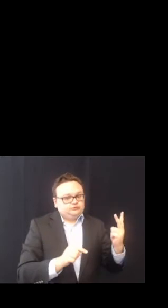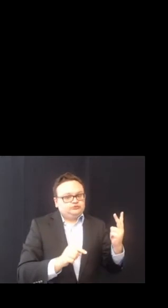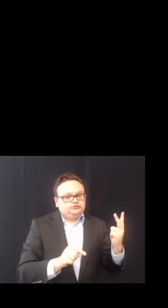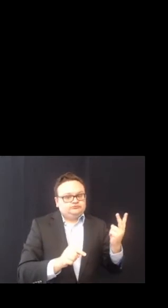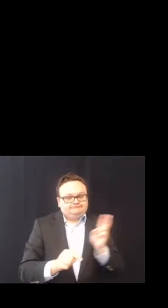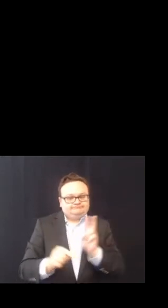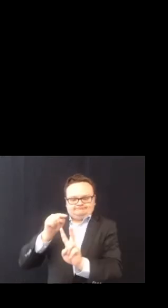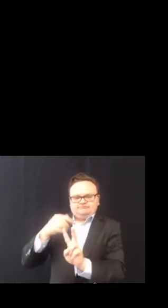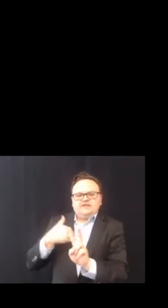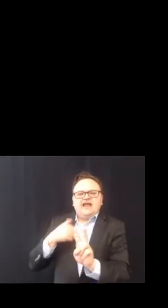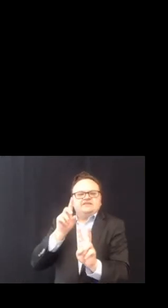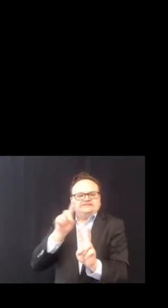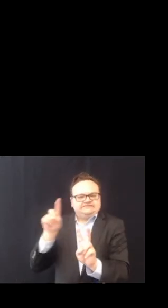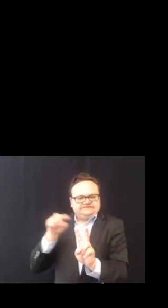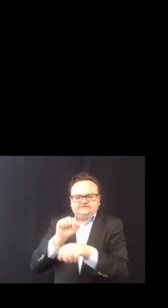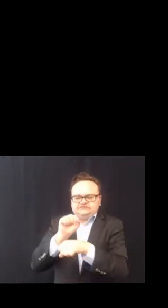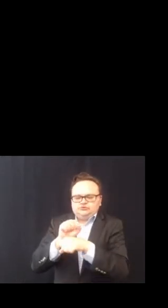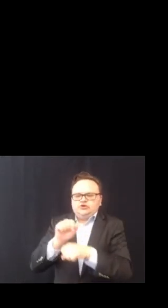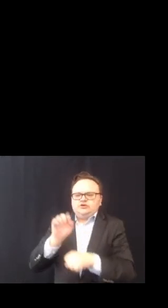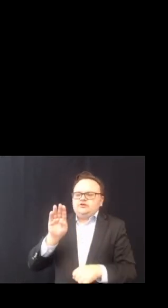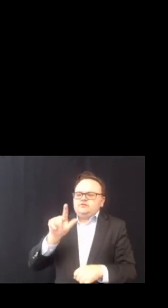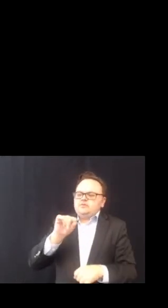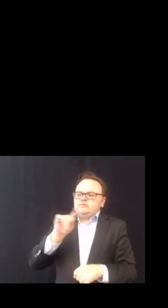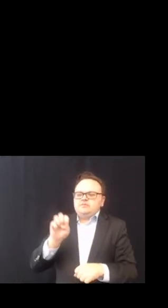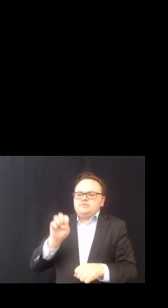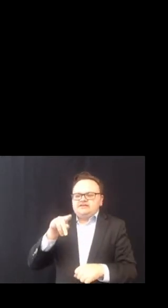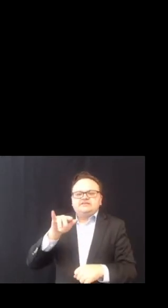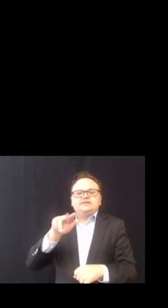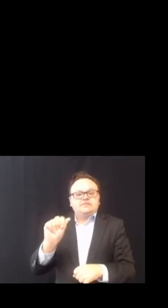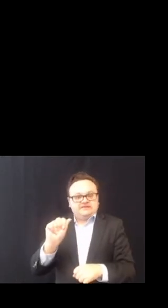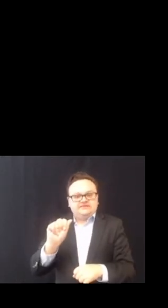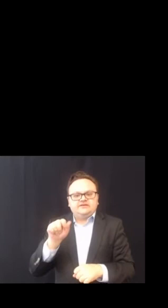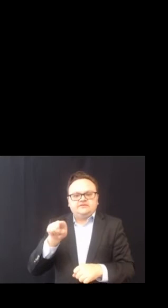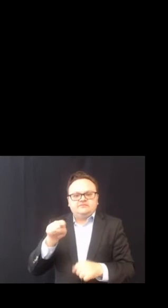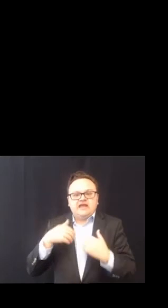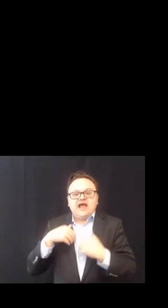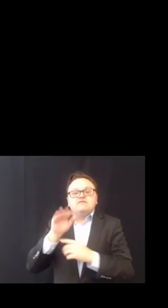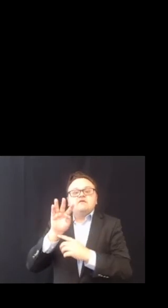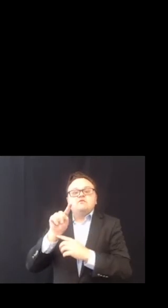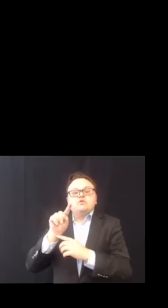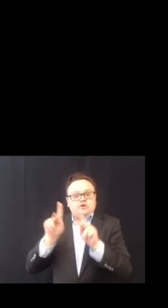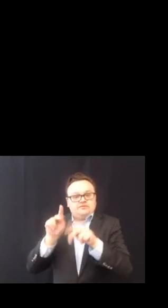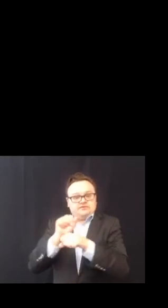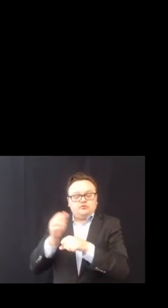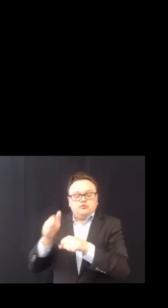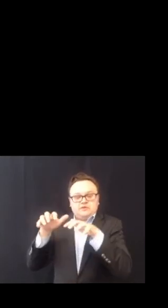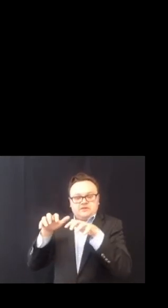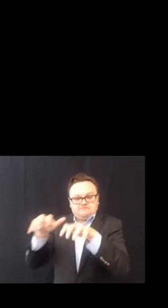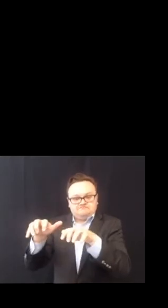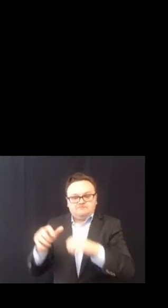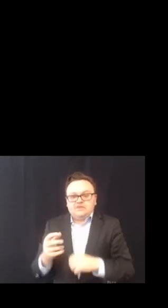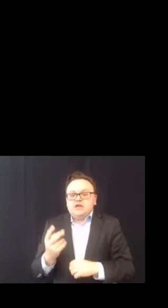developmental disabilities to work in their restaurant as part of their 41-member workforce. These 2 employees serve